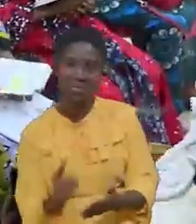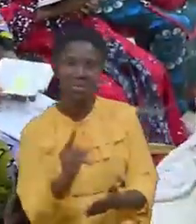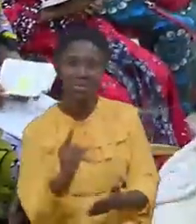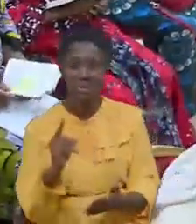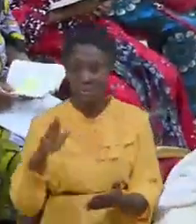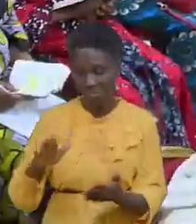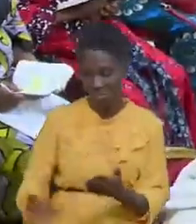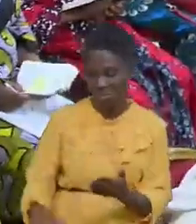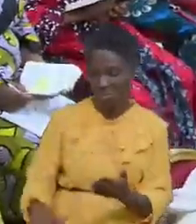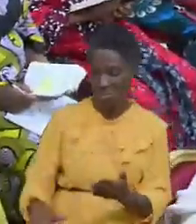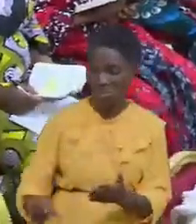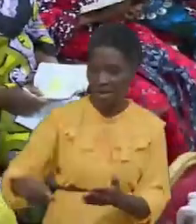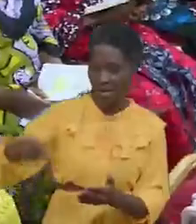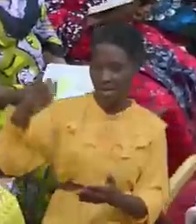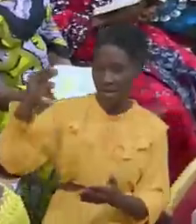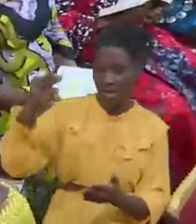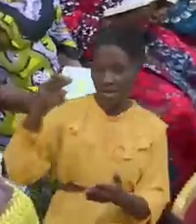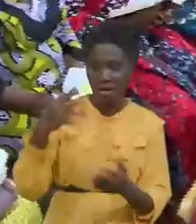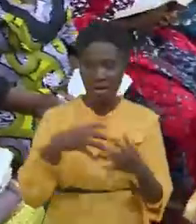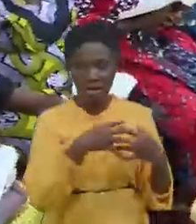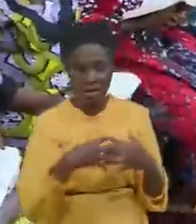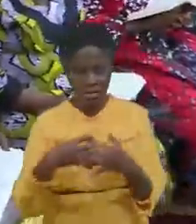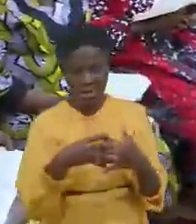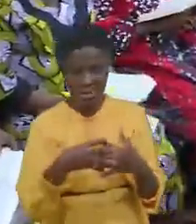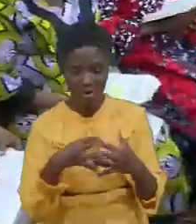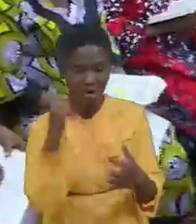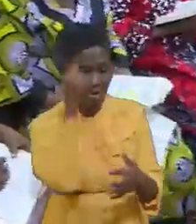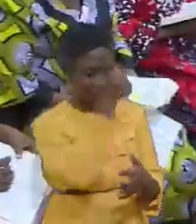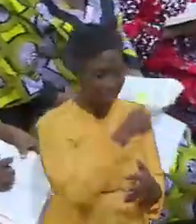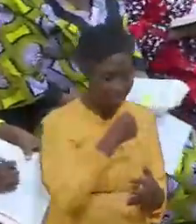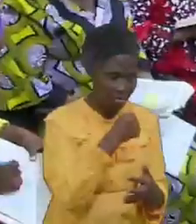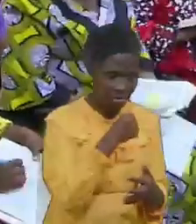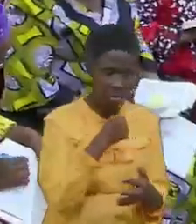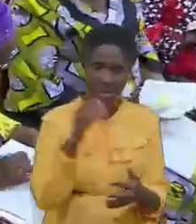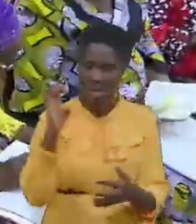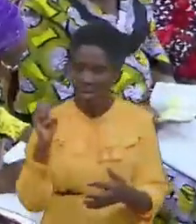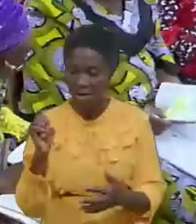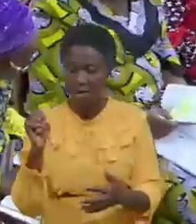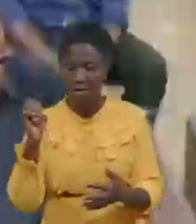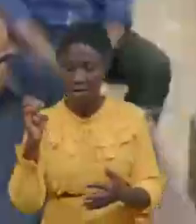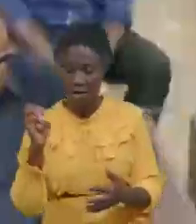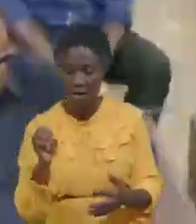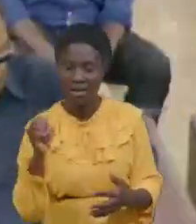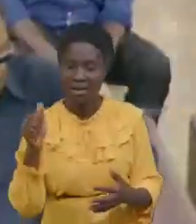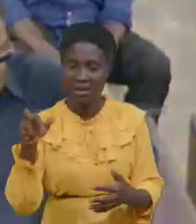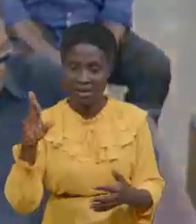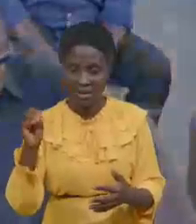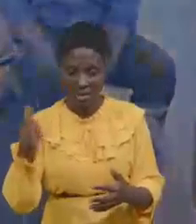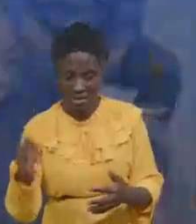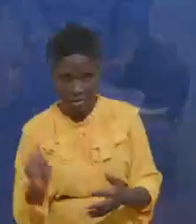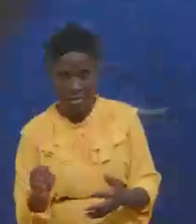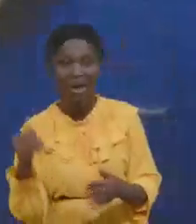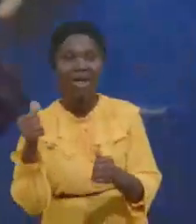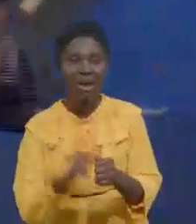Africa, somebody in America, somebody in Asia, somebody in Europe, everywhere. It says, among whom also